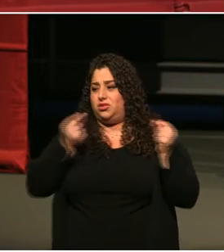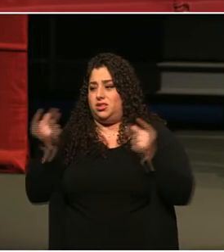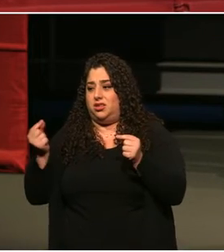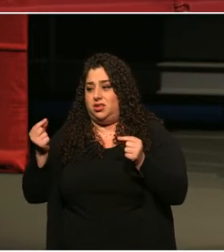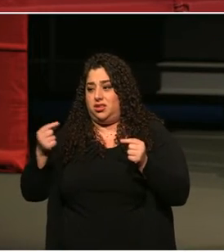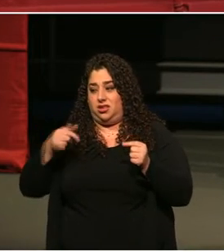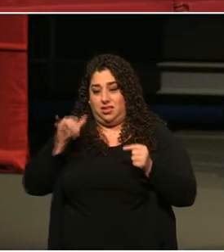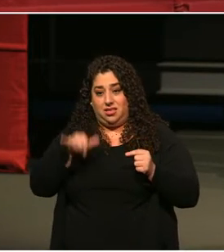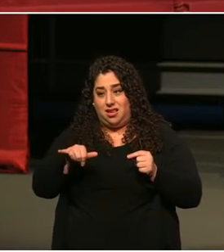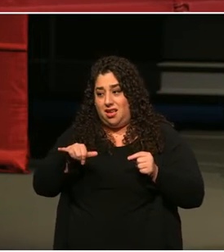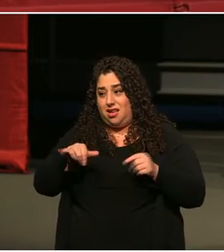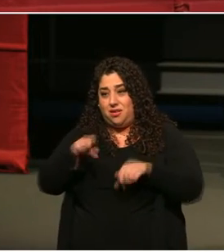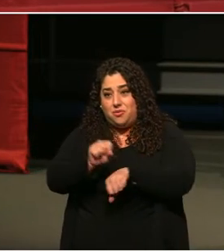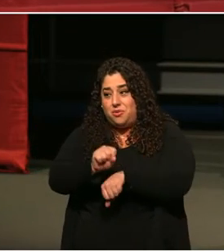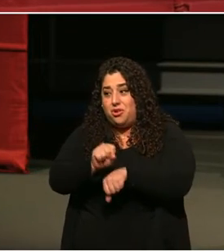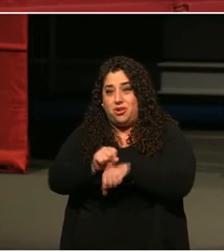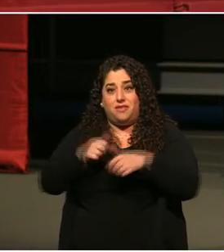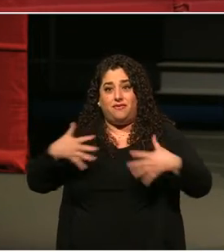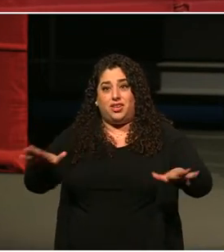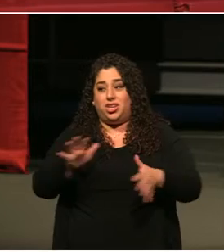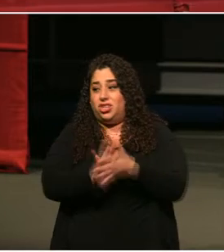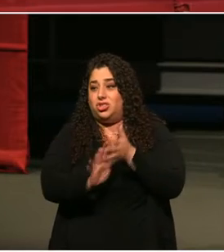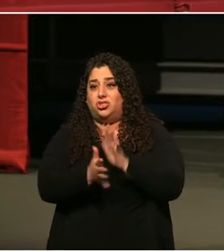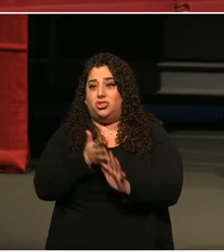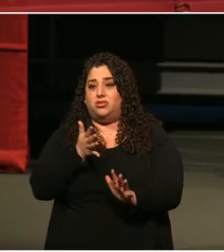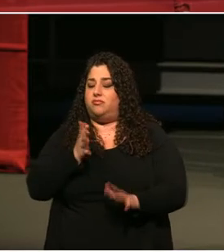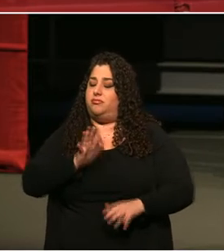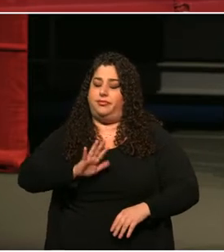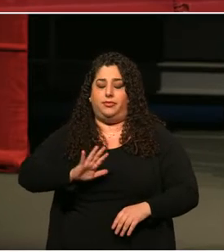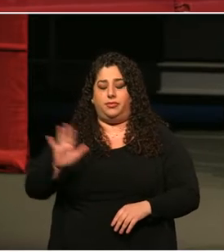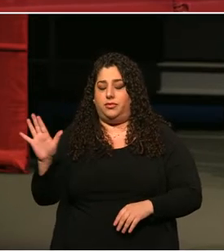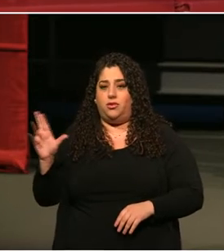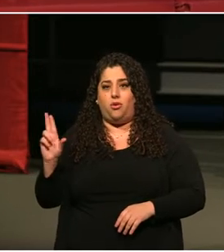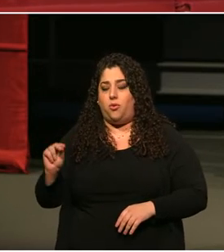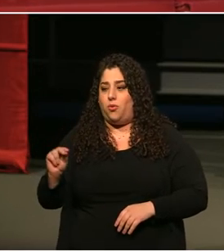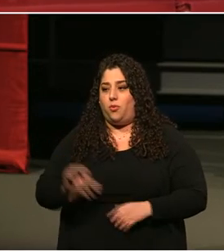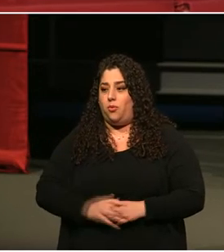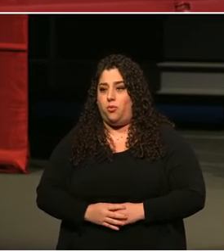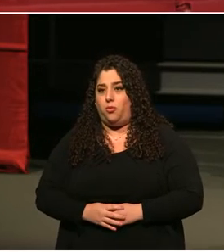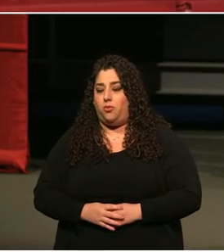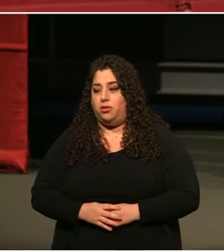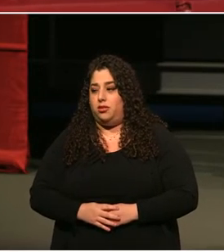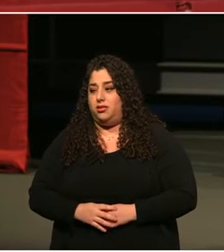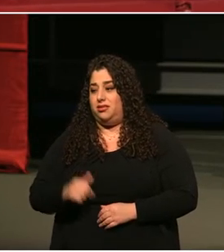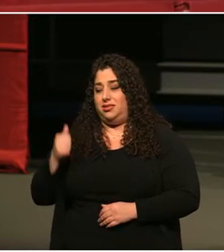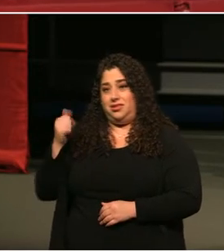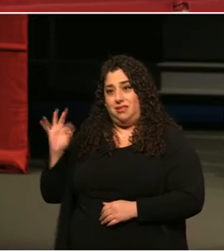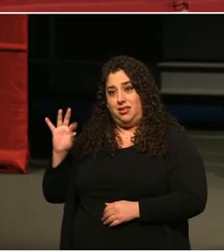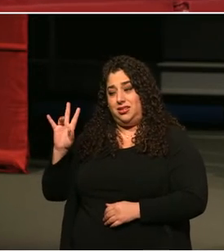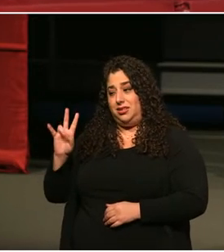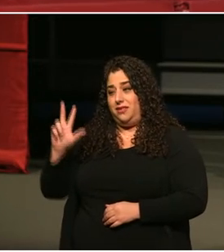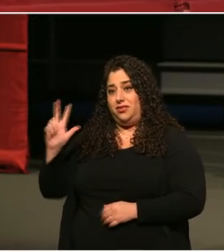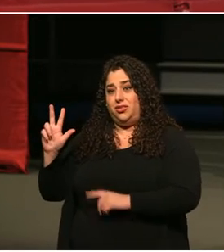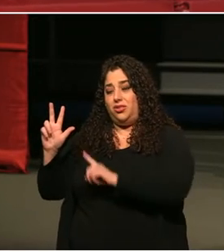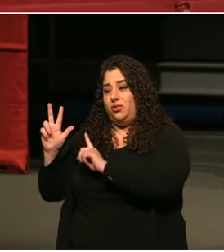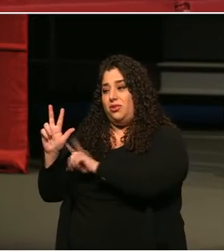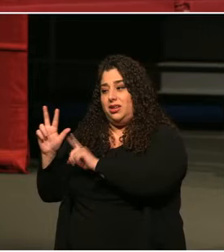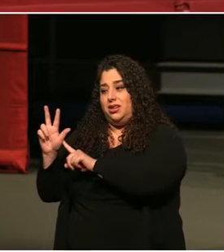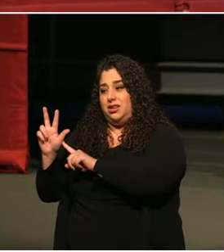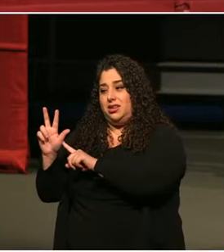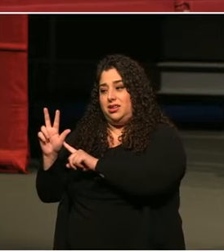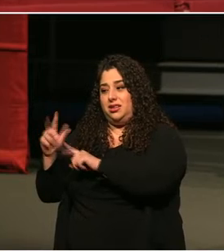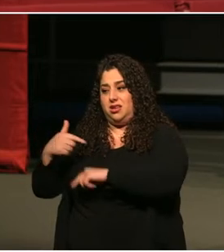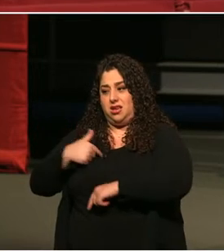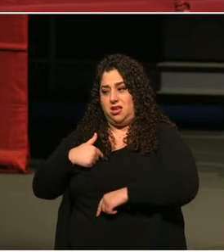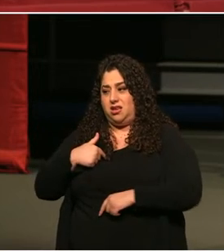And we were not the only ones. In 1973, I fulfilled the request